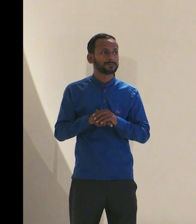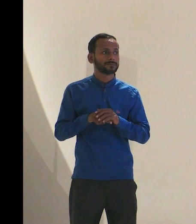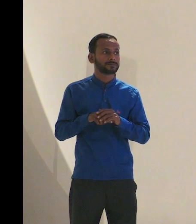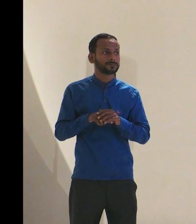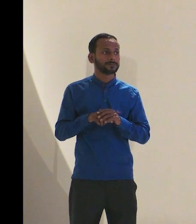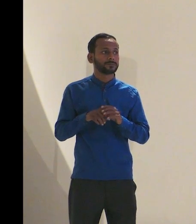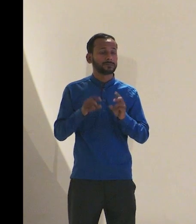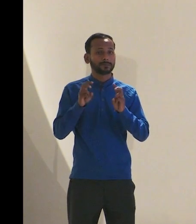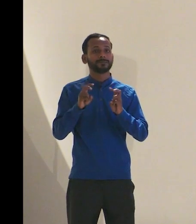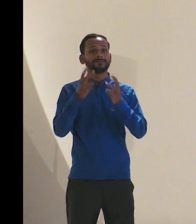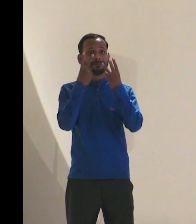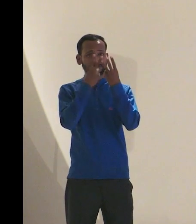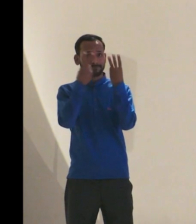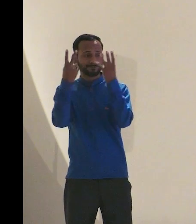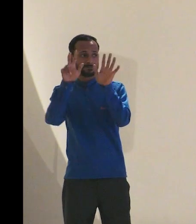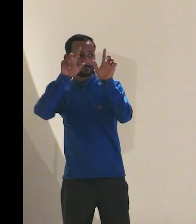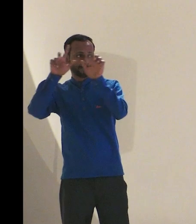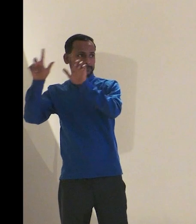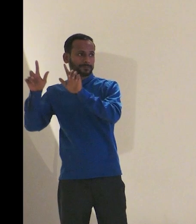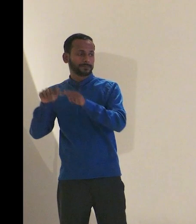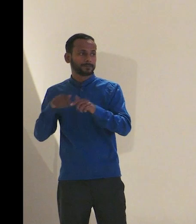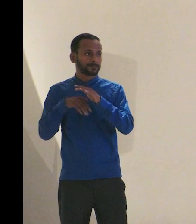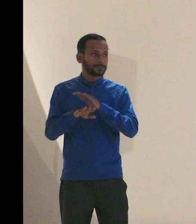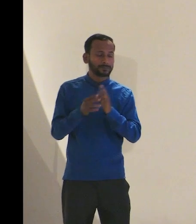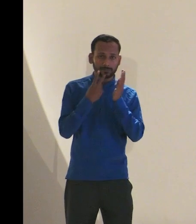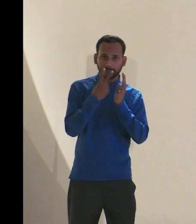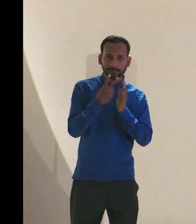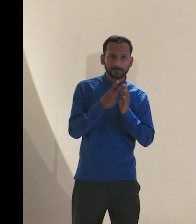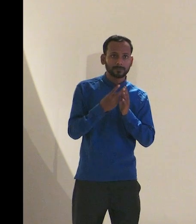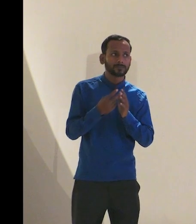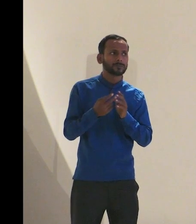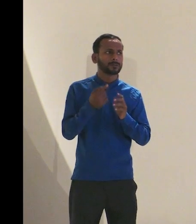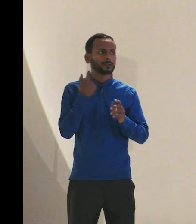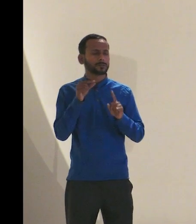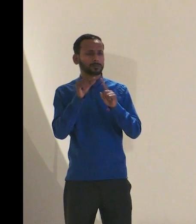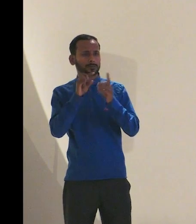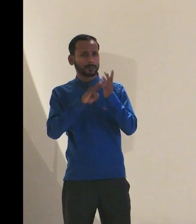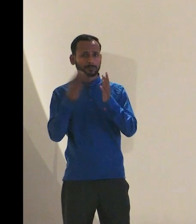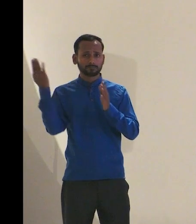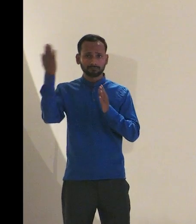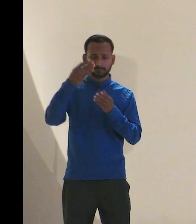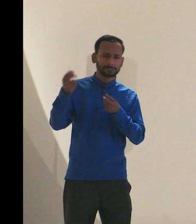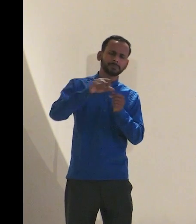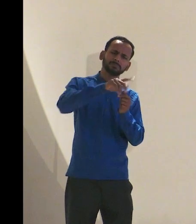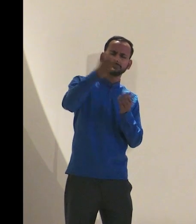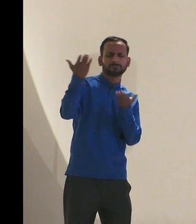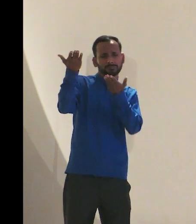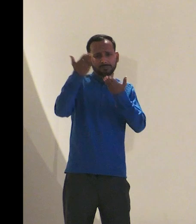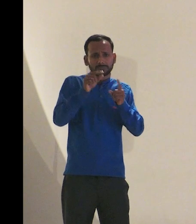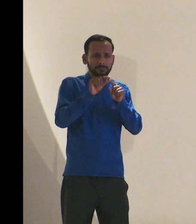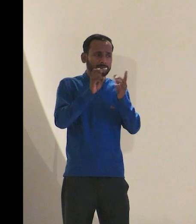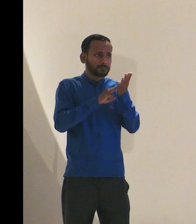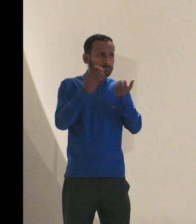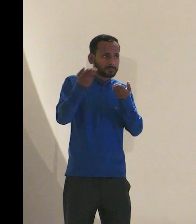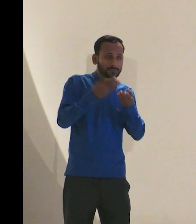was like everything, I guess everything to do with any prime ministerial visit was decided all in 3 weeks. And